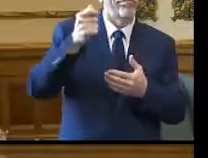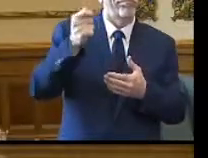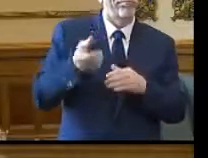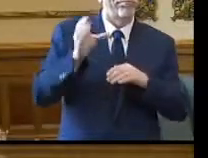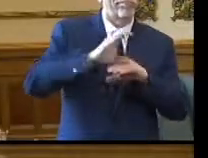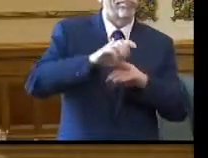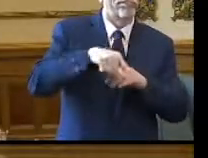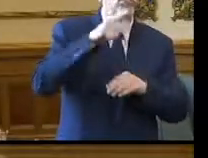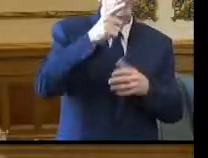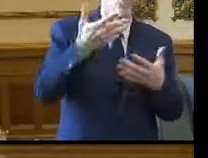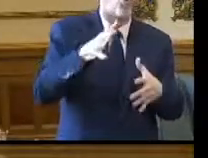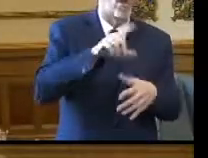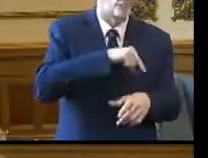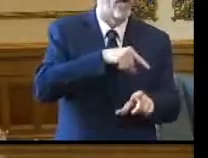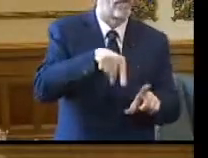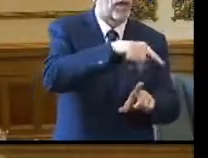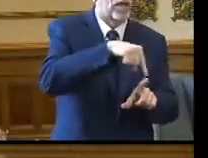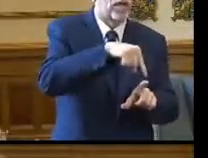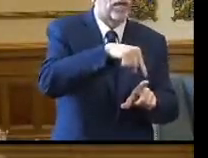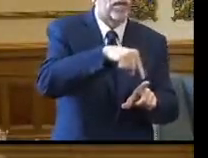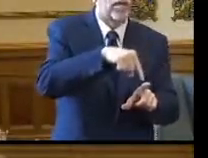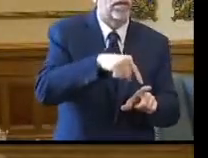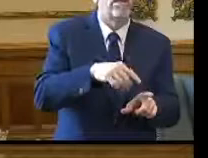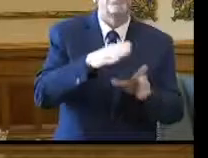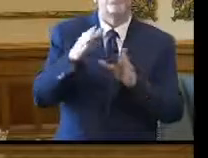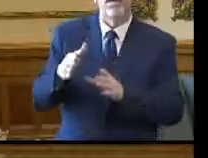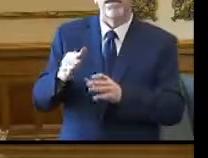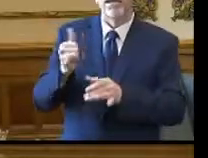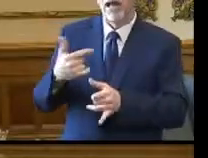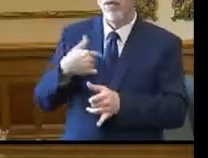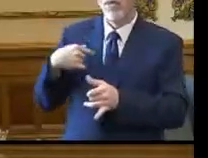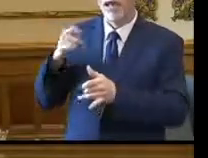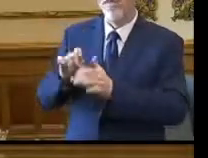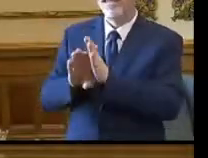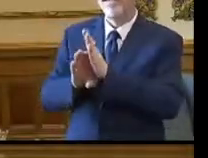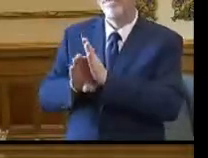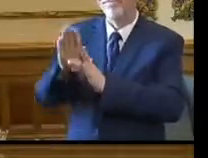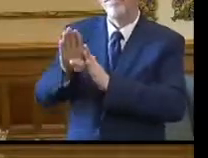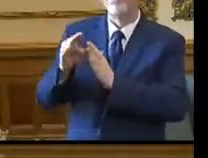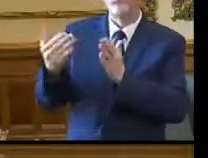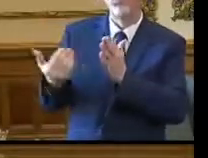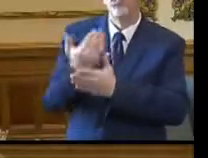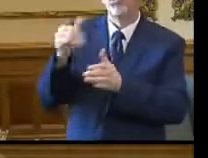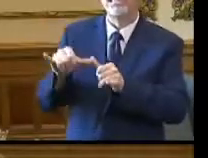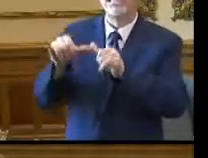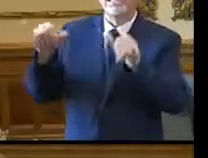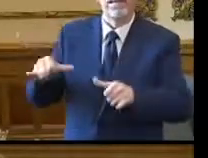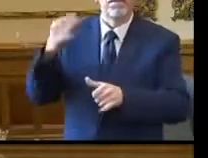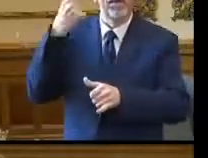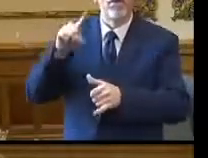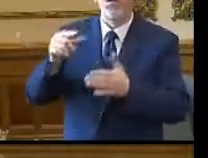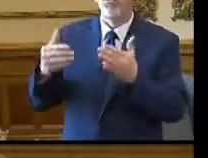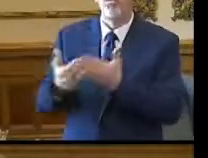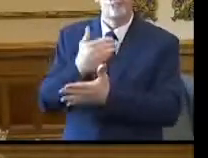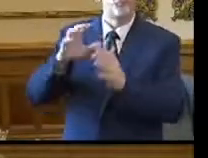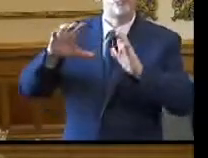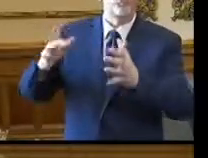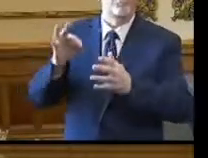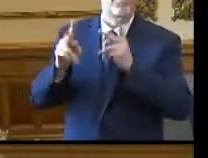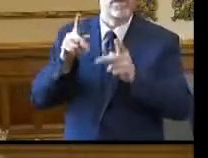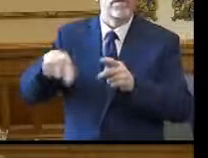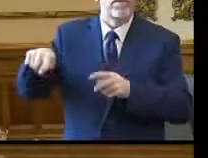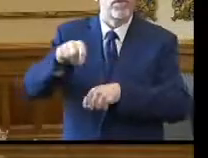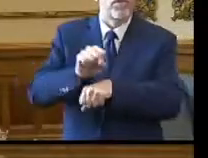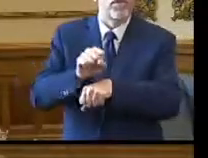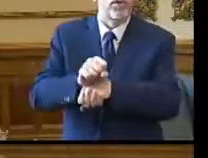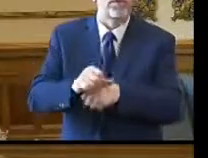those already eligible, and creating an entirely new system for a totally new class of covered